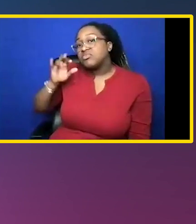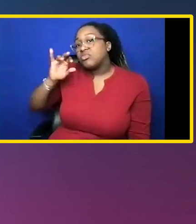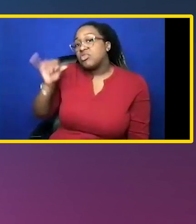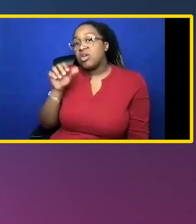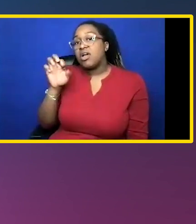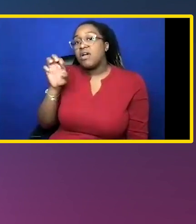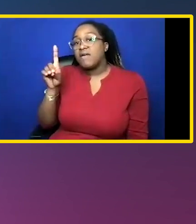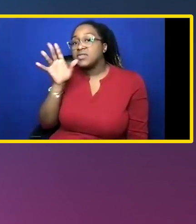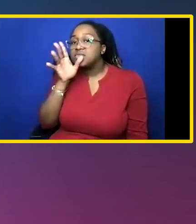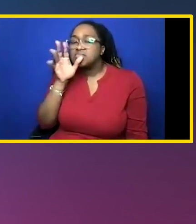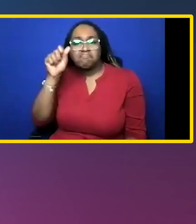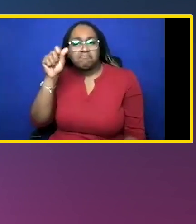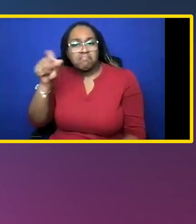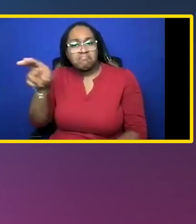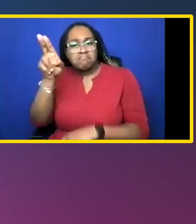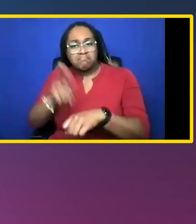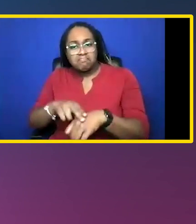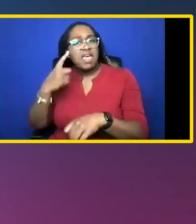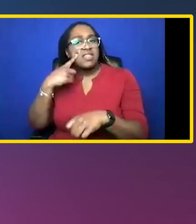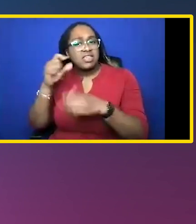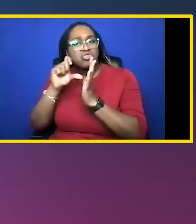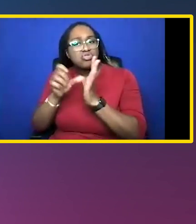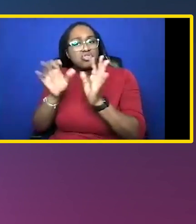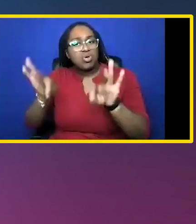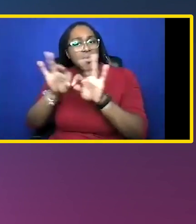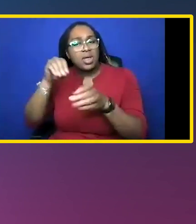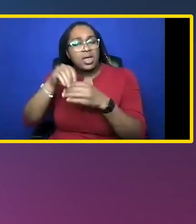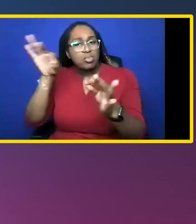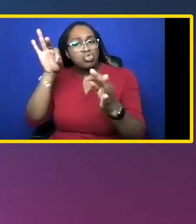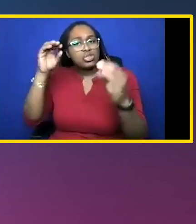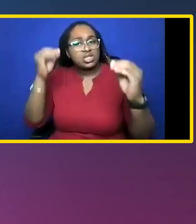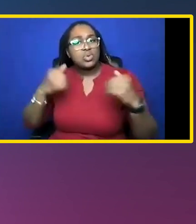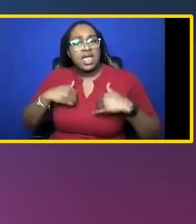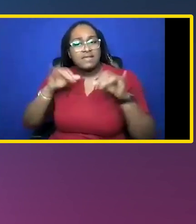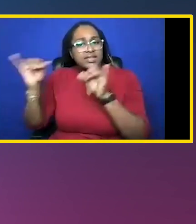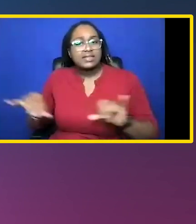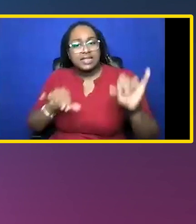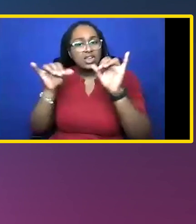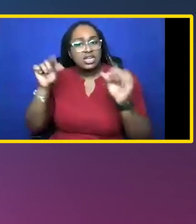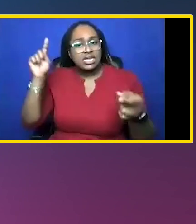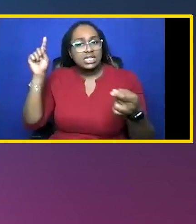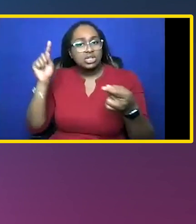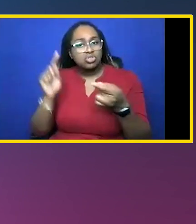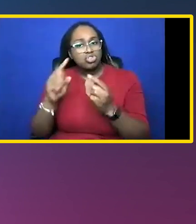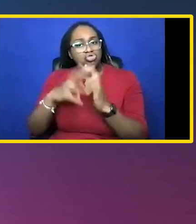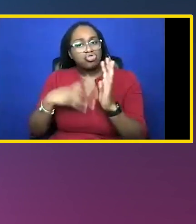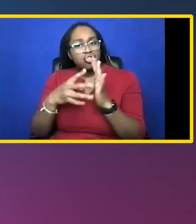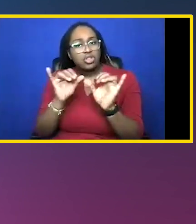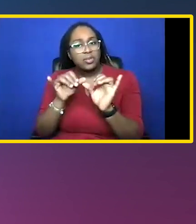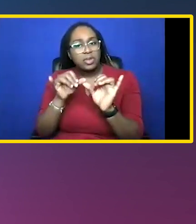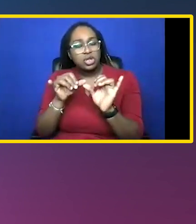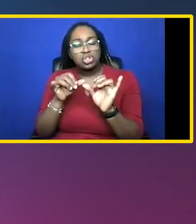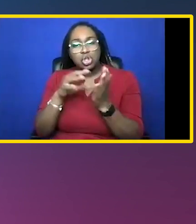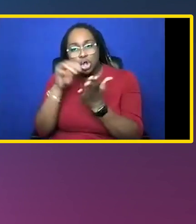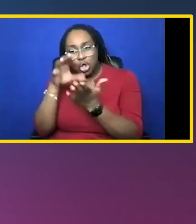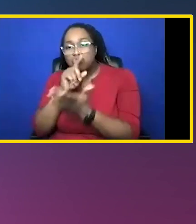Yes, absolutely. I think that this is extremely important. In precision teaching, we have this thing called the standard acceleration chart, which measures learning. That's